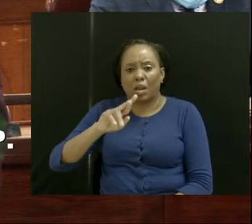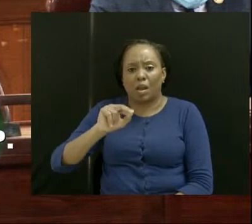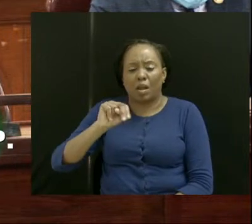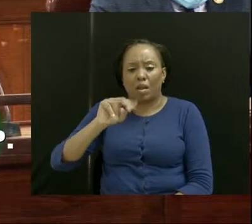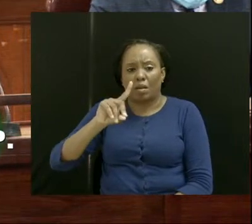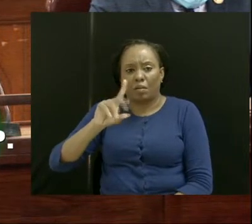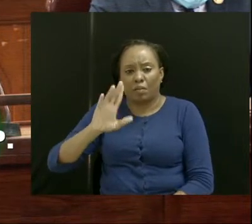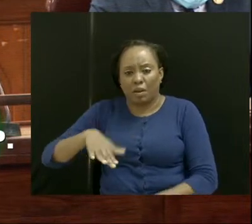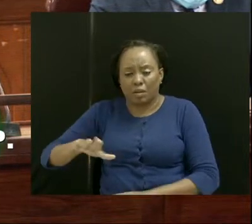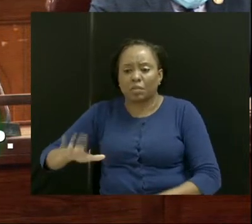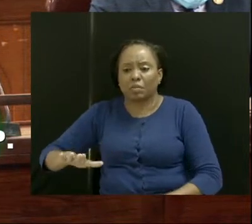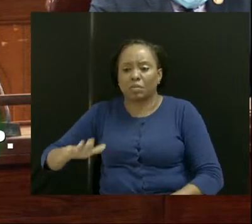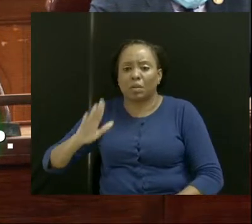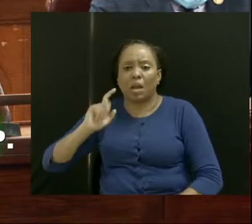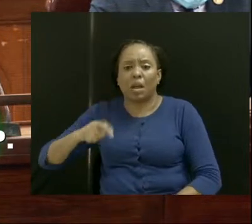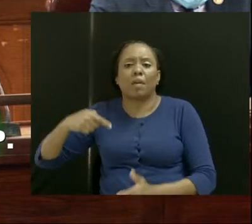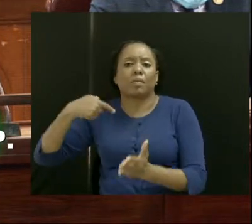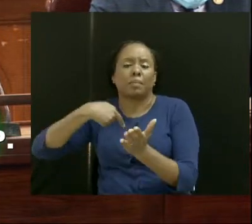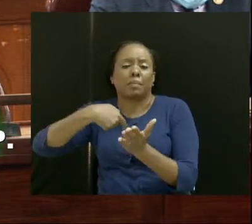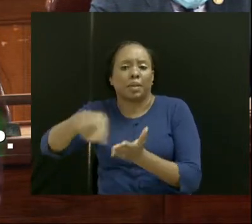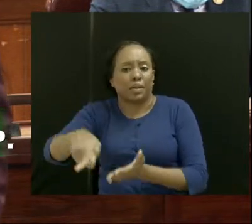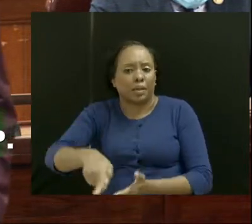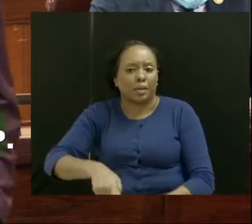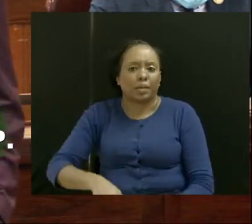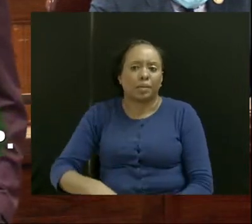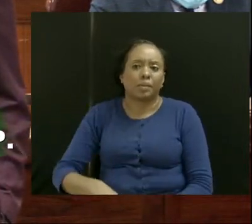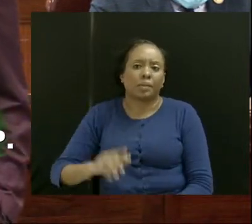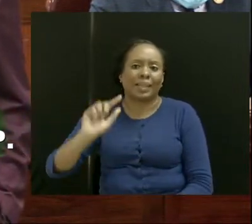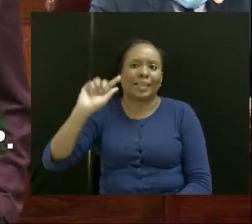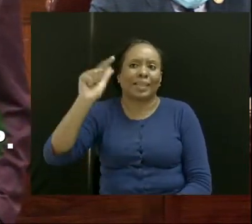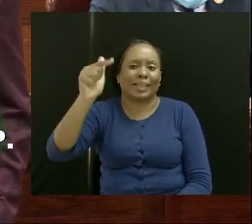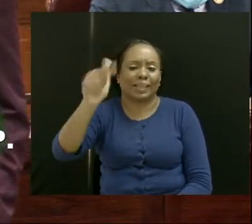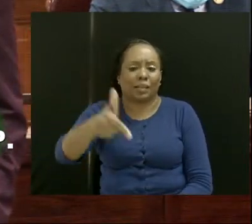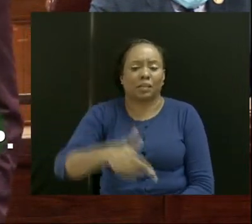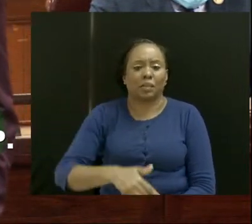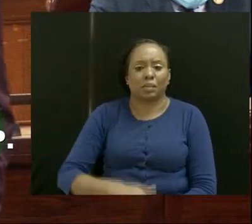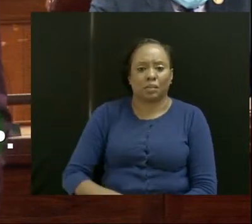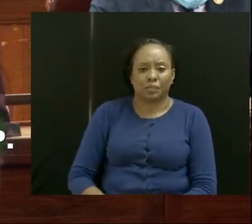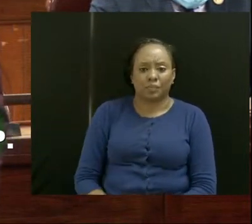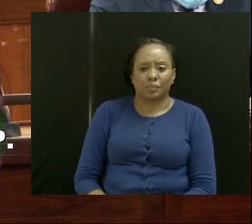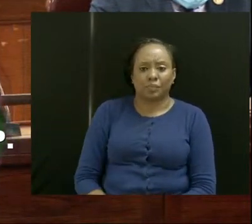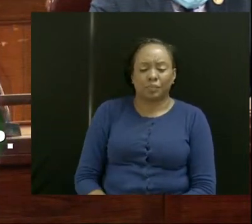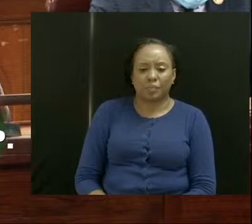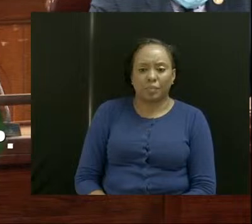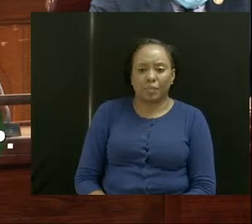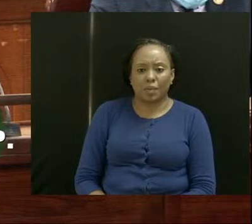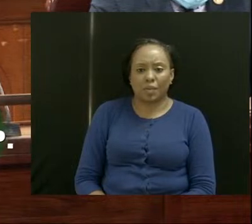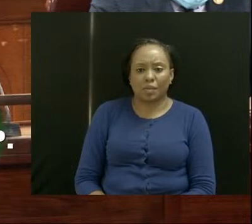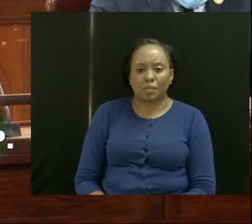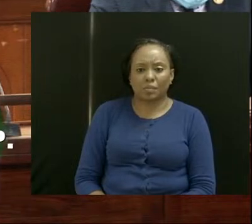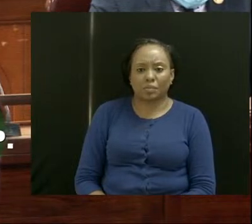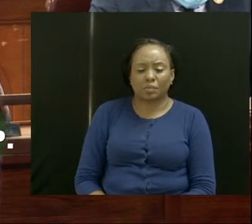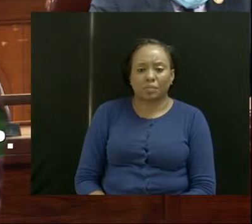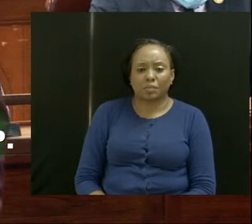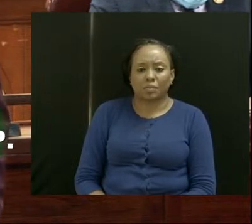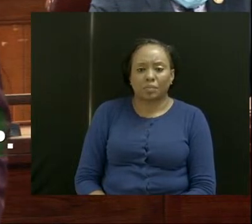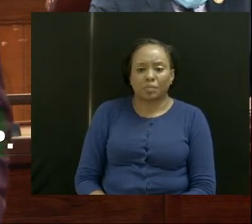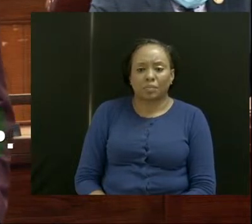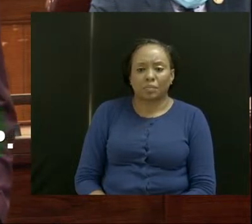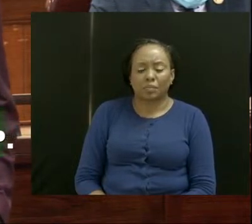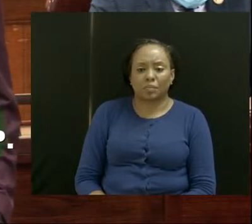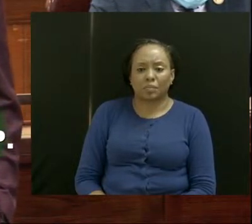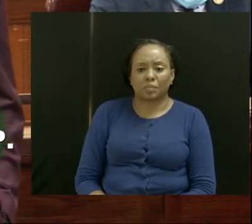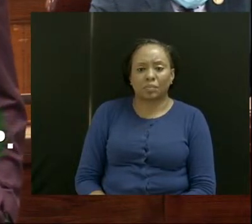create a situation where numbers are inscribed on accounts somewhere.